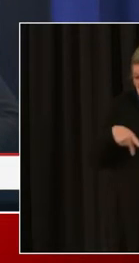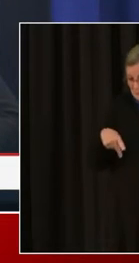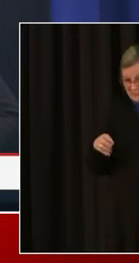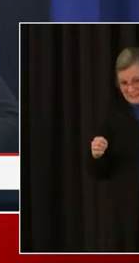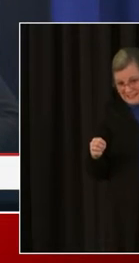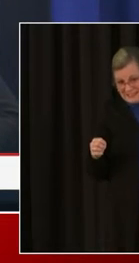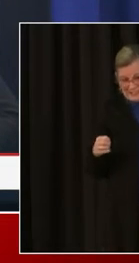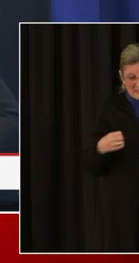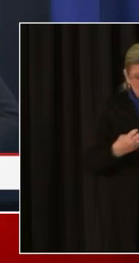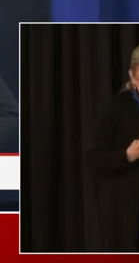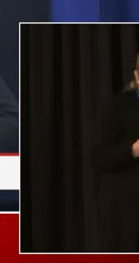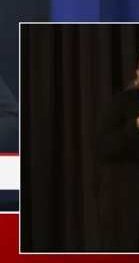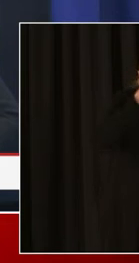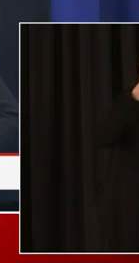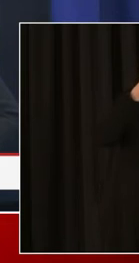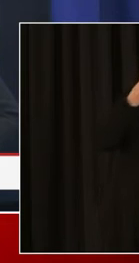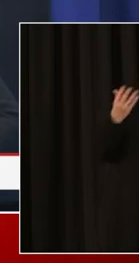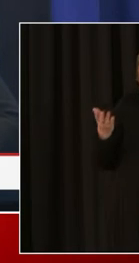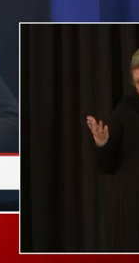in-person learning or not.